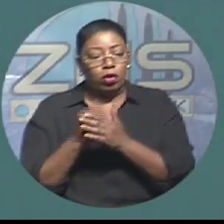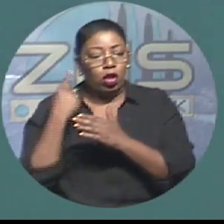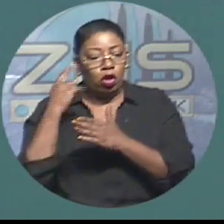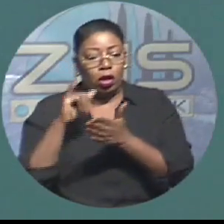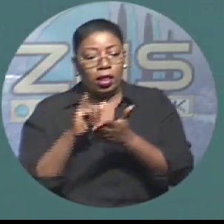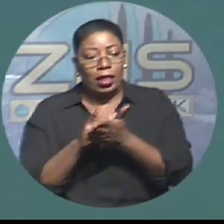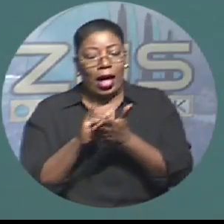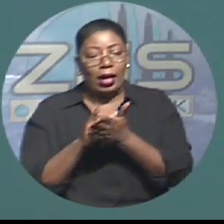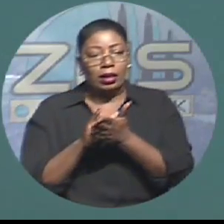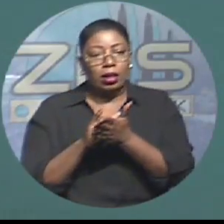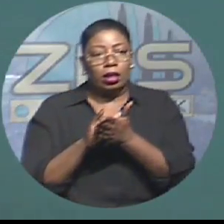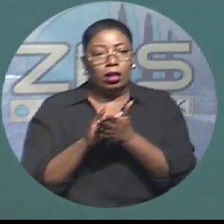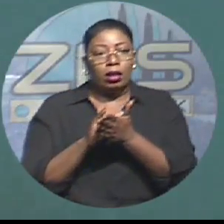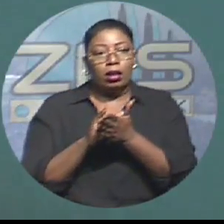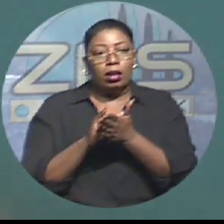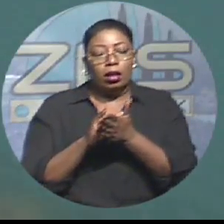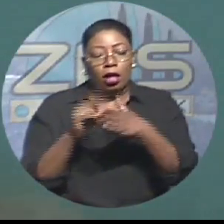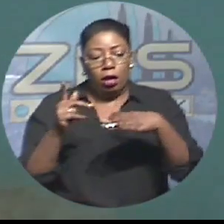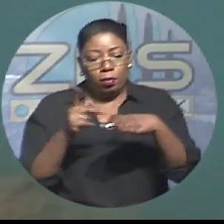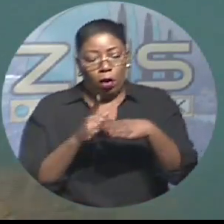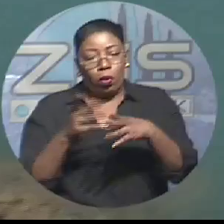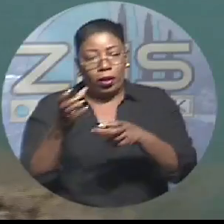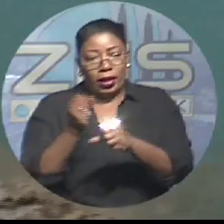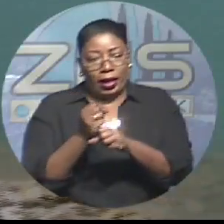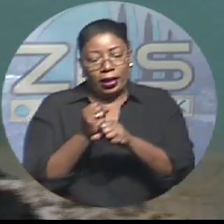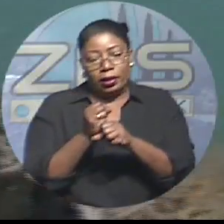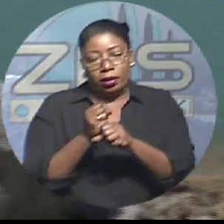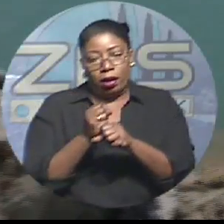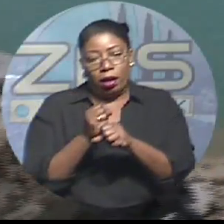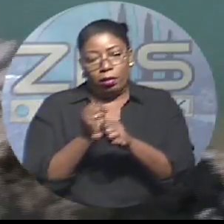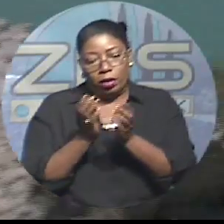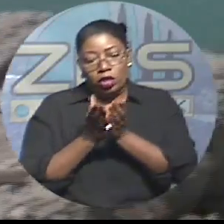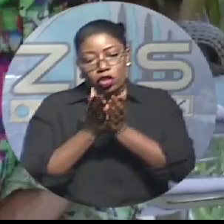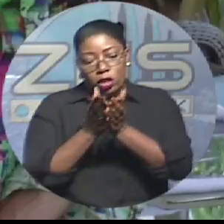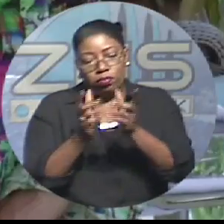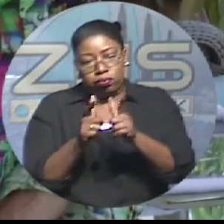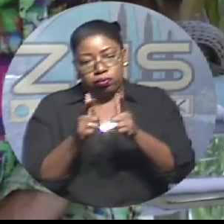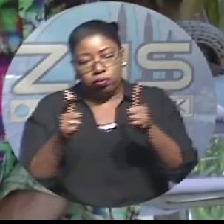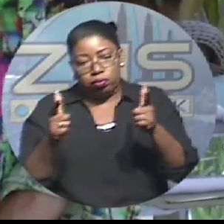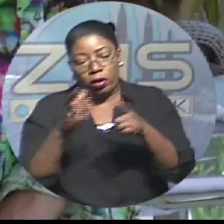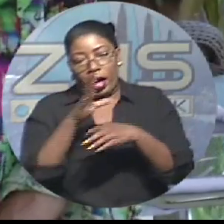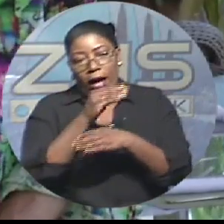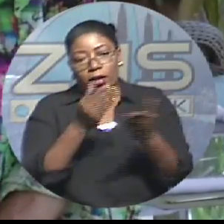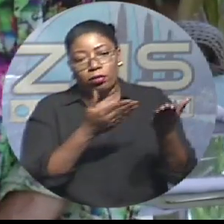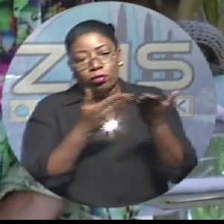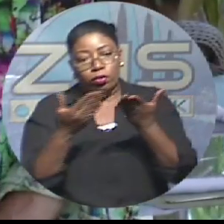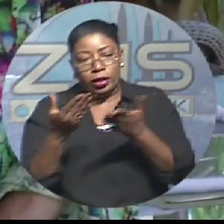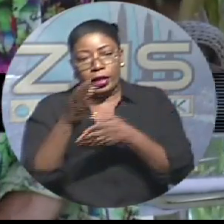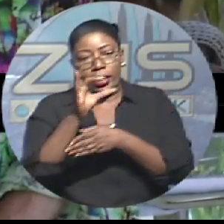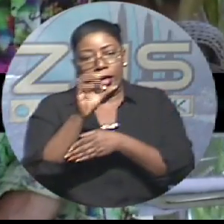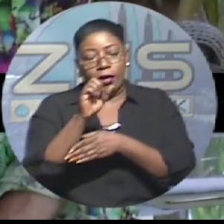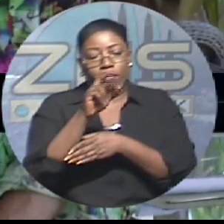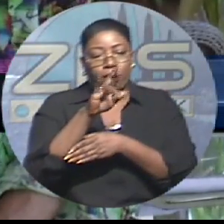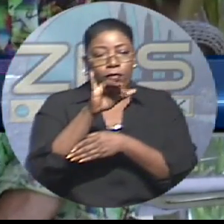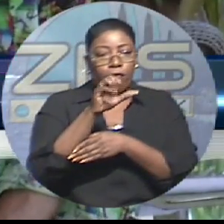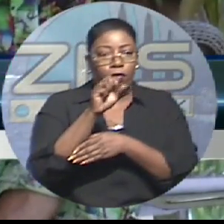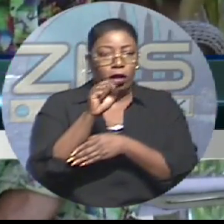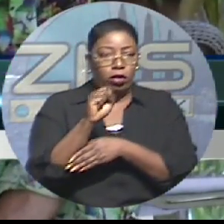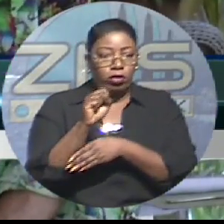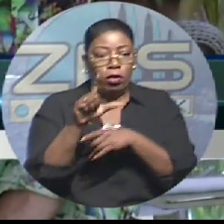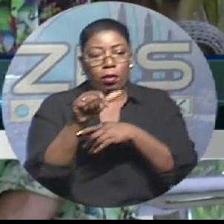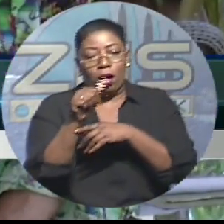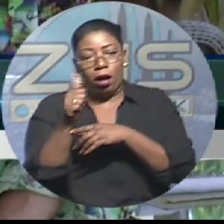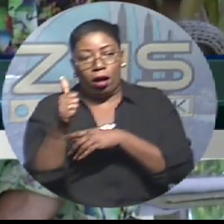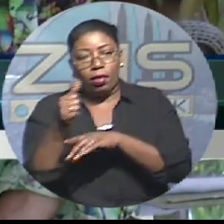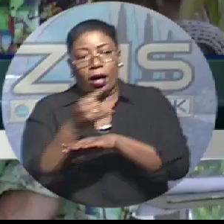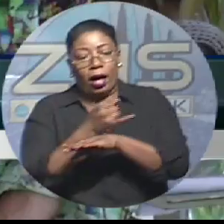receive ships to a certain size. It will be able to bring in ferries from the other keys around